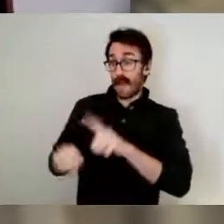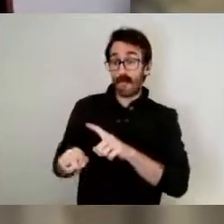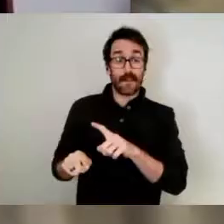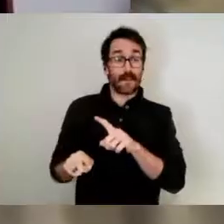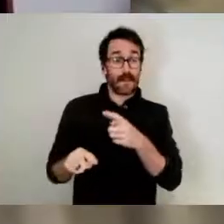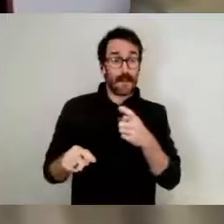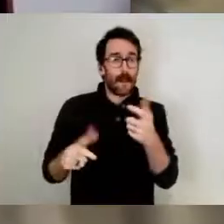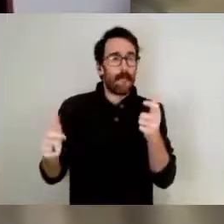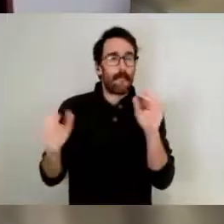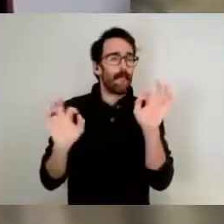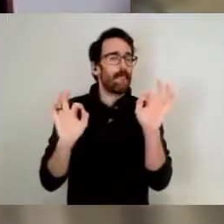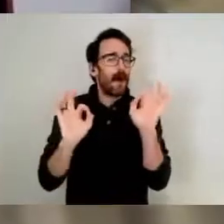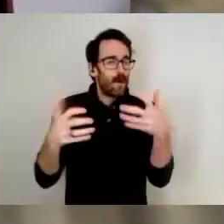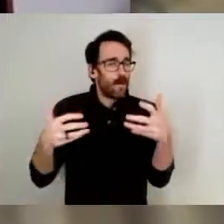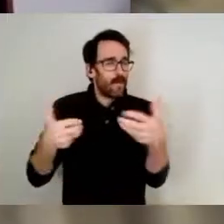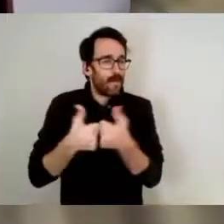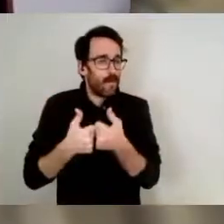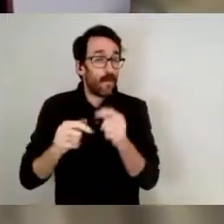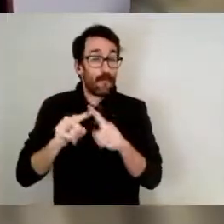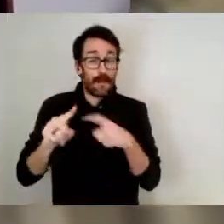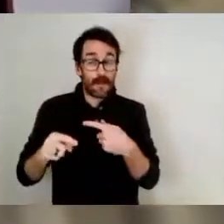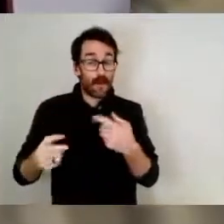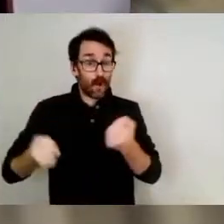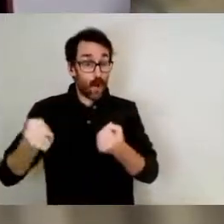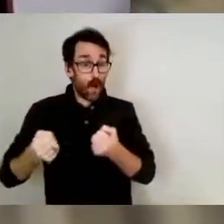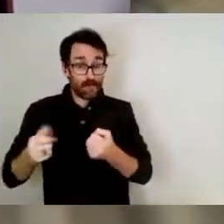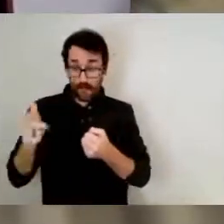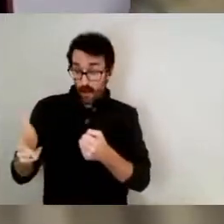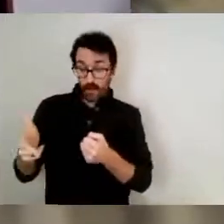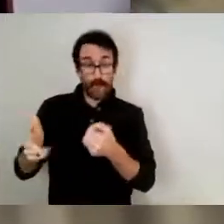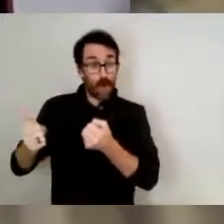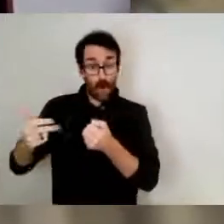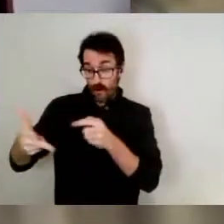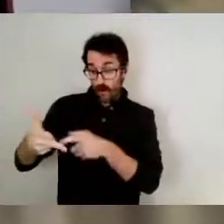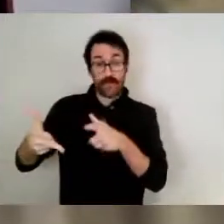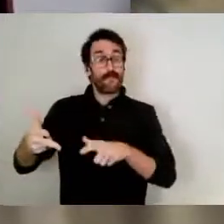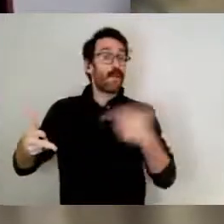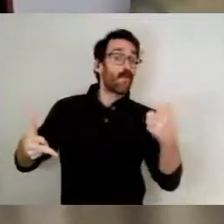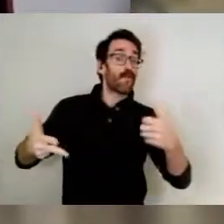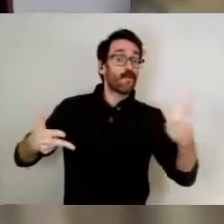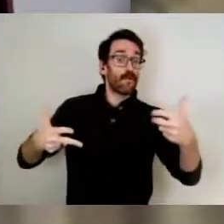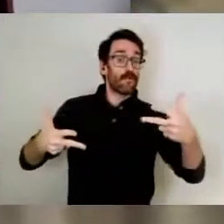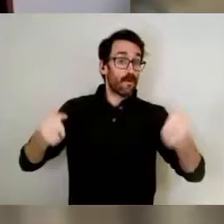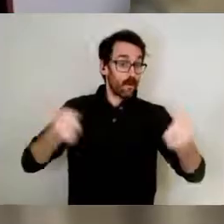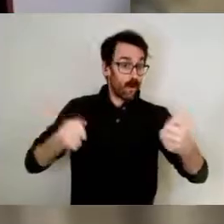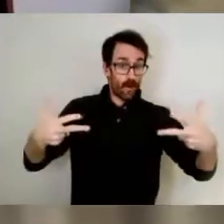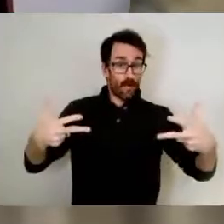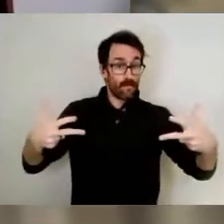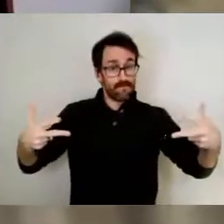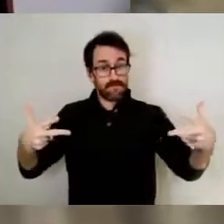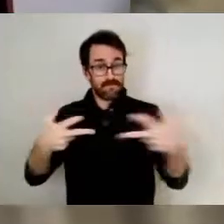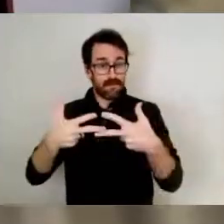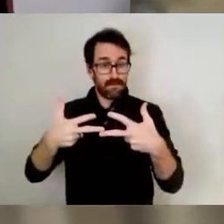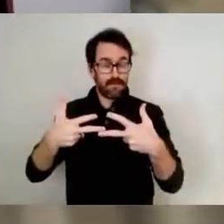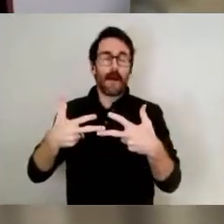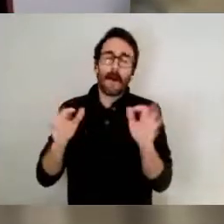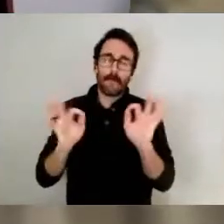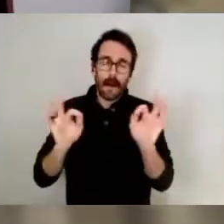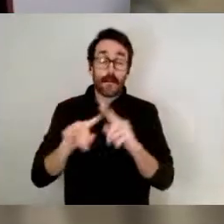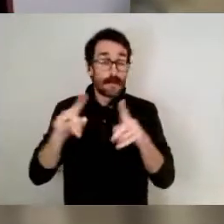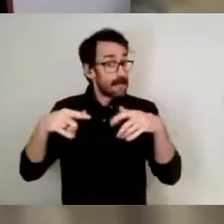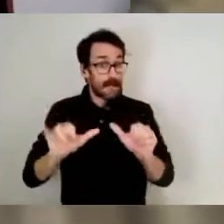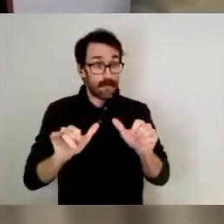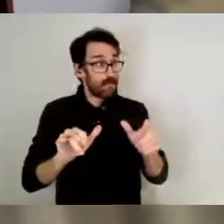police services, the RCMP, the OPP, and other Ontario municipal police services are engaged in. They're up against some